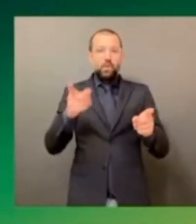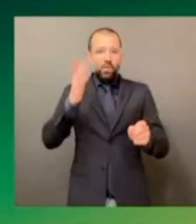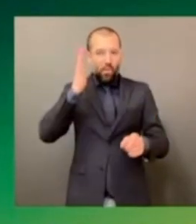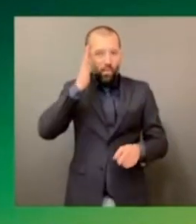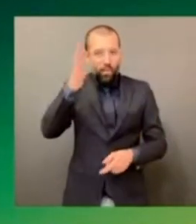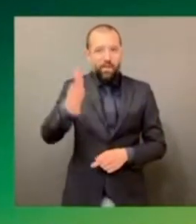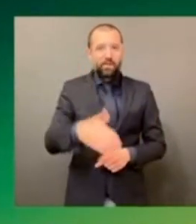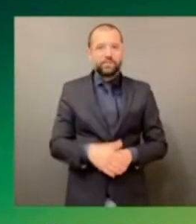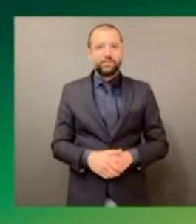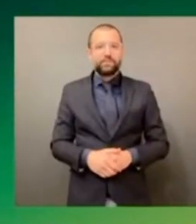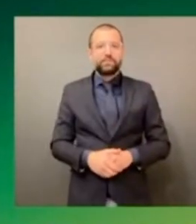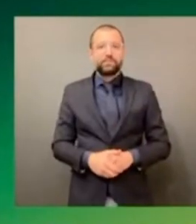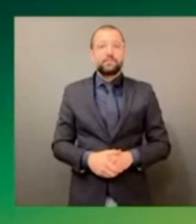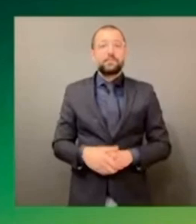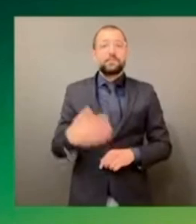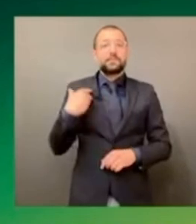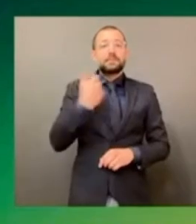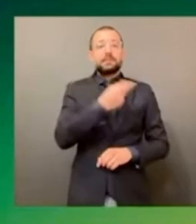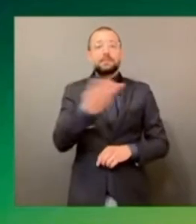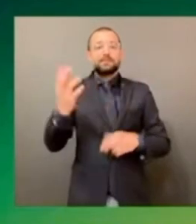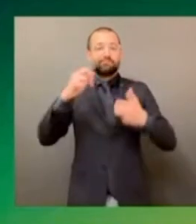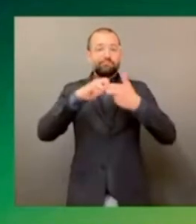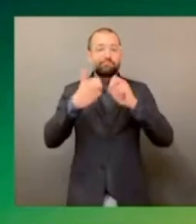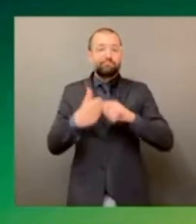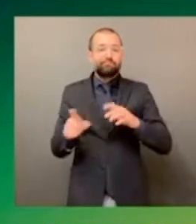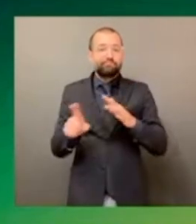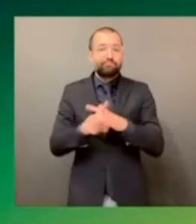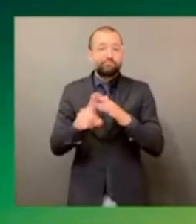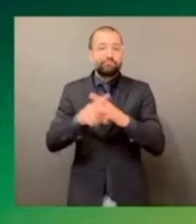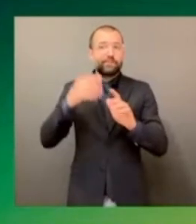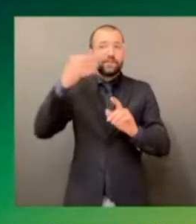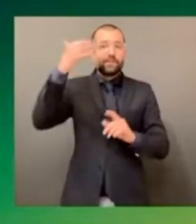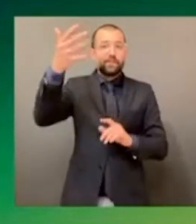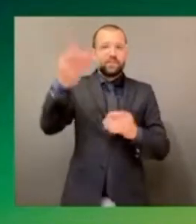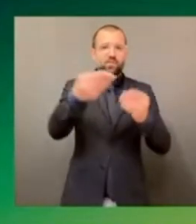yet imagine. So all of this to say,